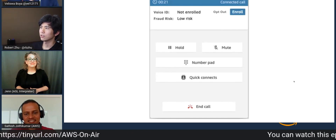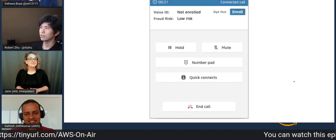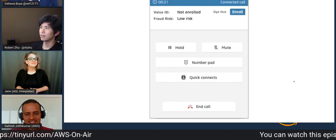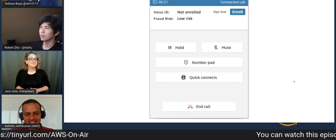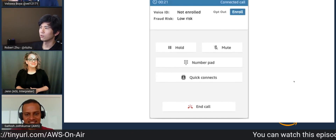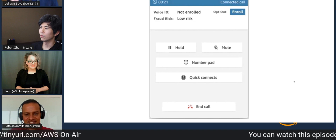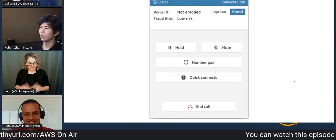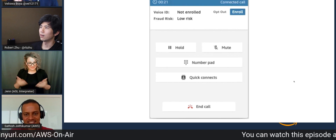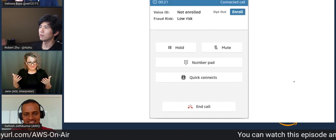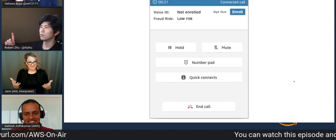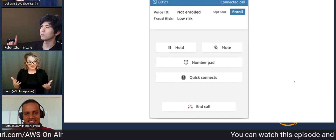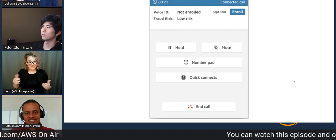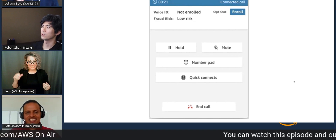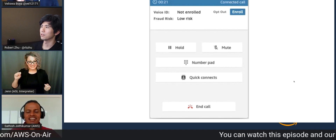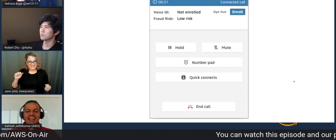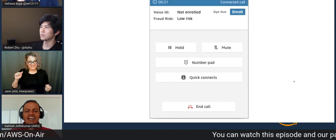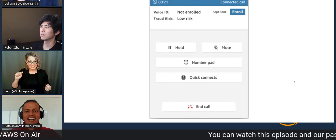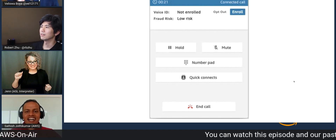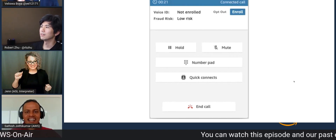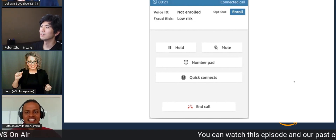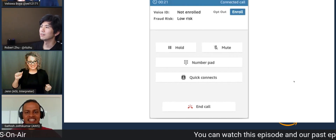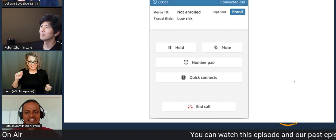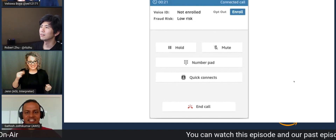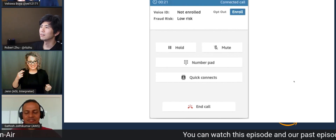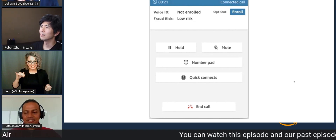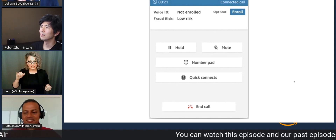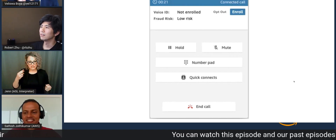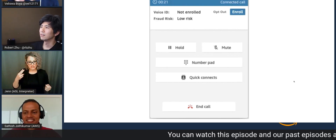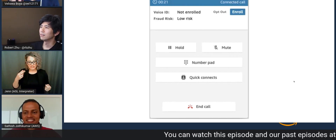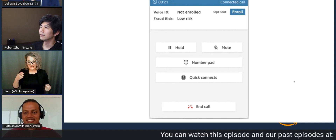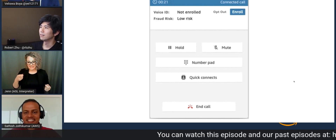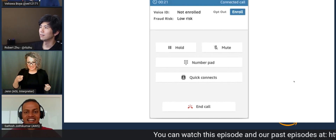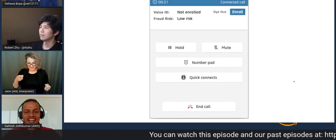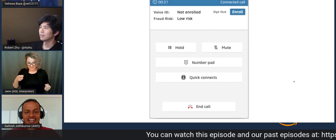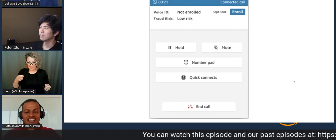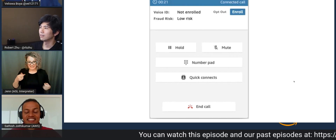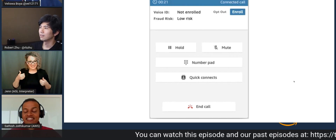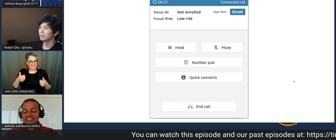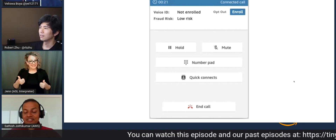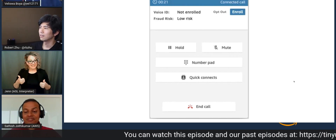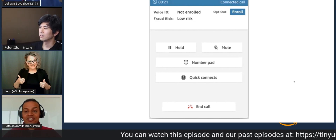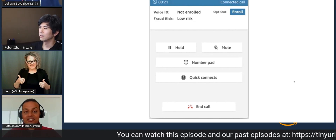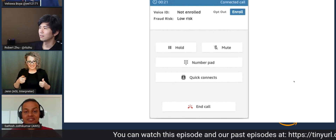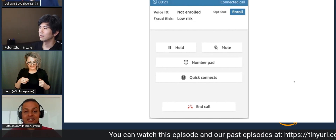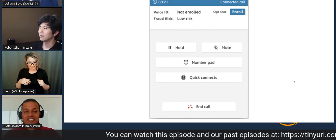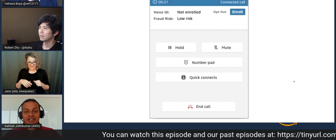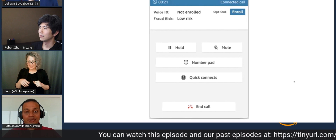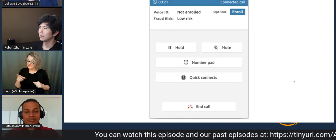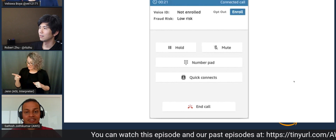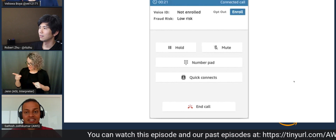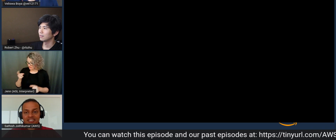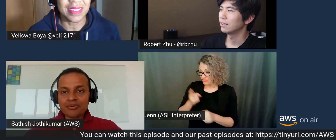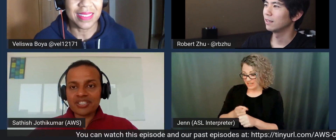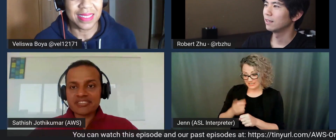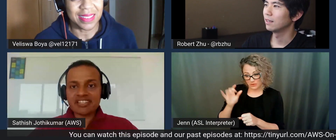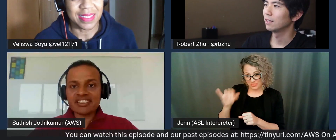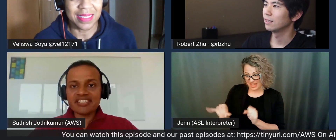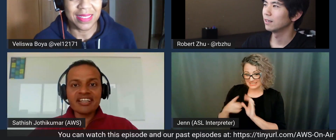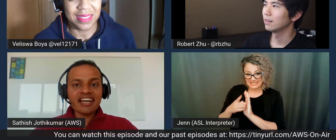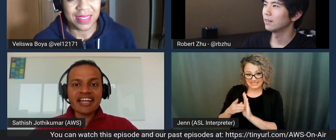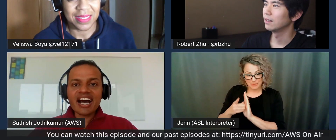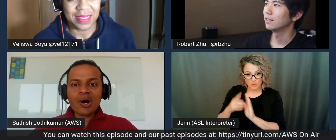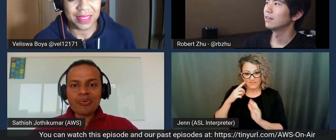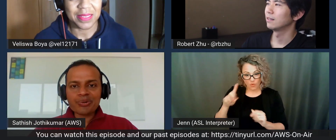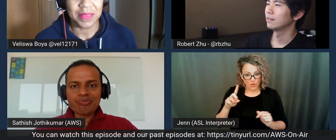Satish, I think you are on mute if you were trying to speak. Hi, folks. Yes, so now you saw the demo of the Voice